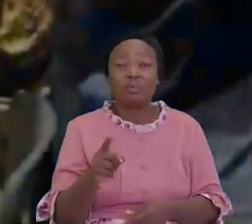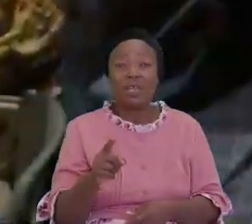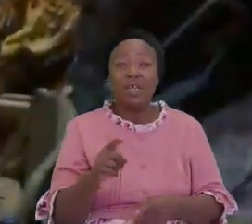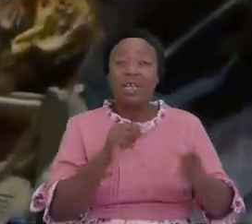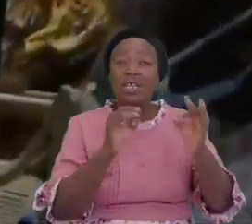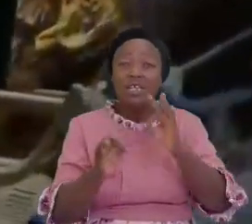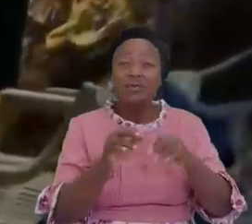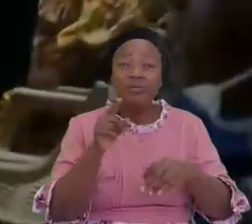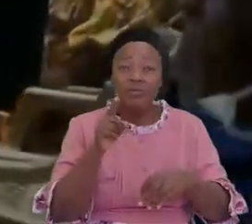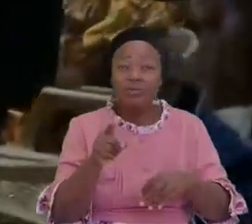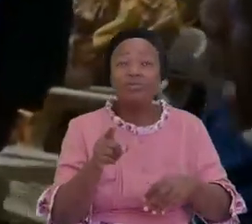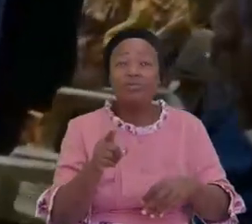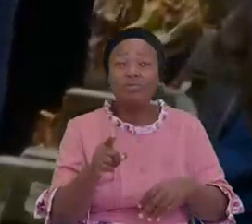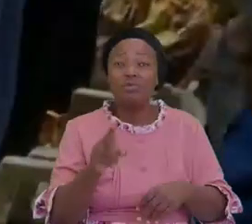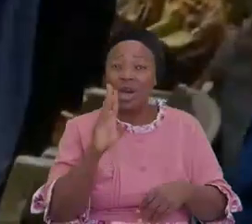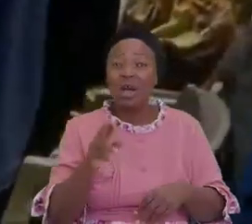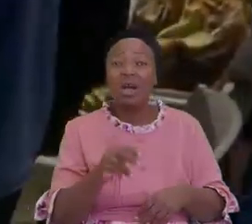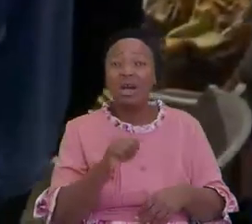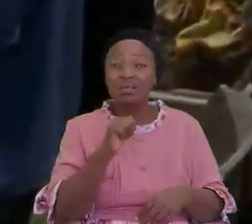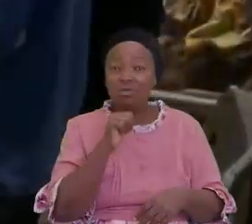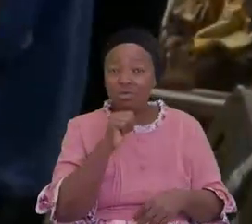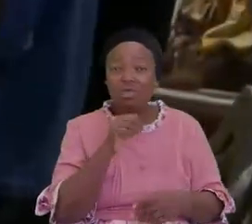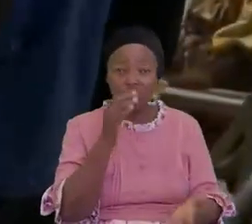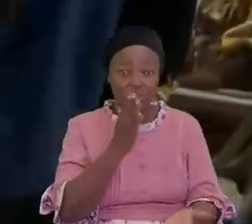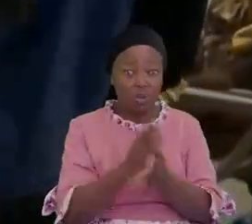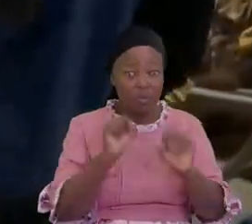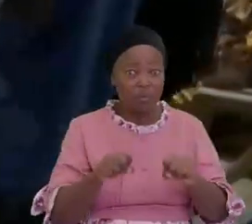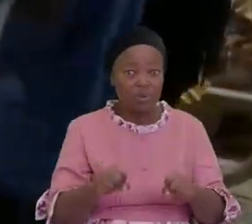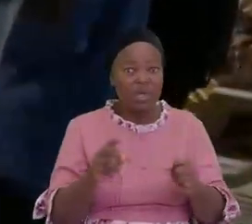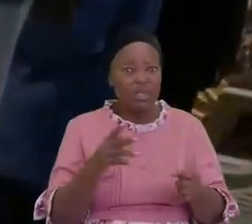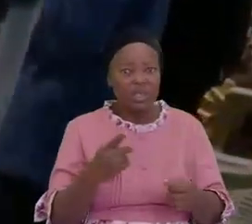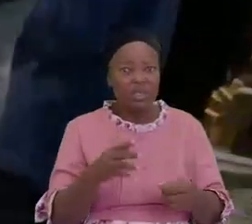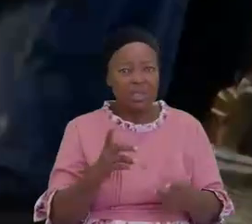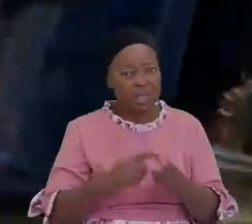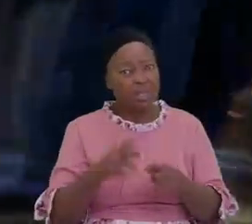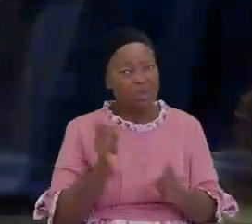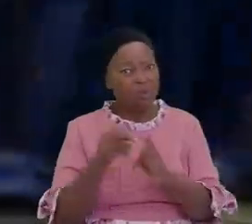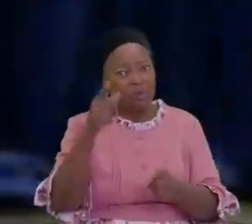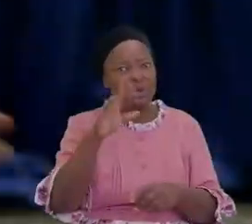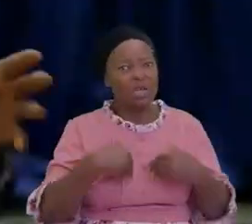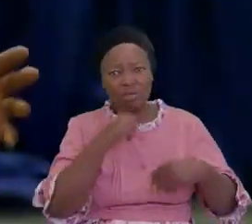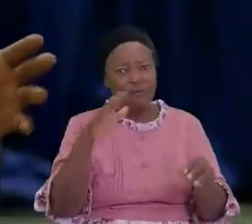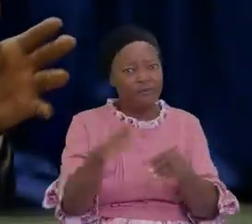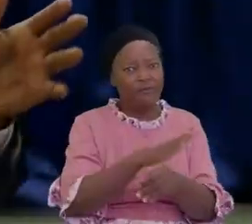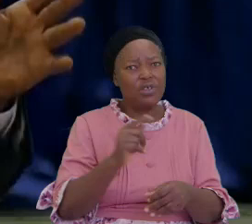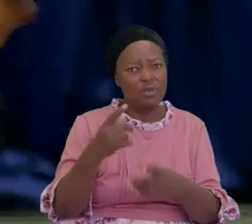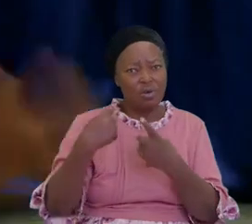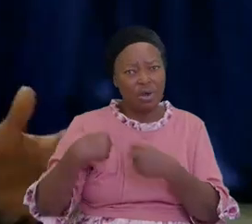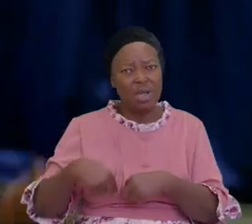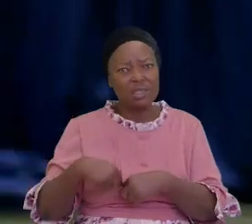are stoppable, the word of God has not filled your heart. If you